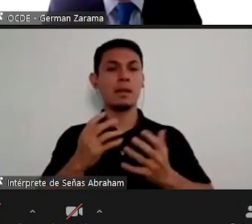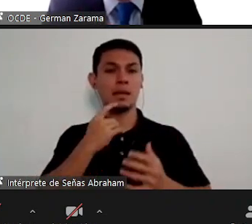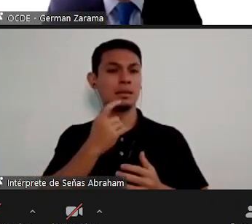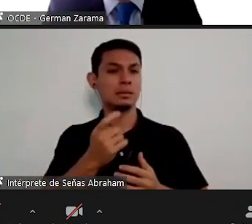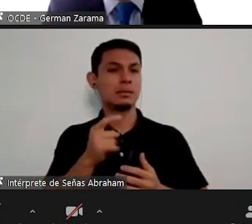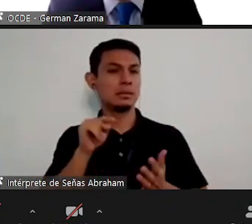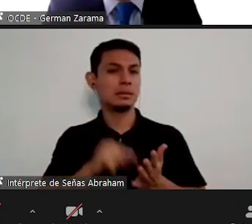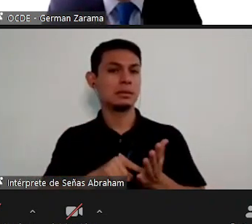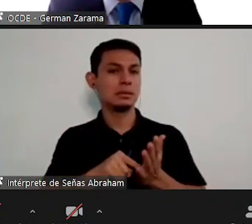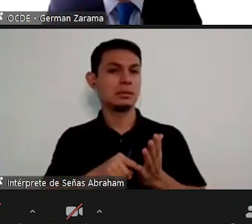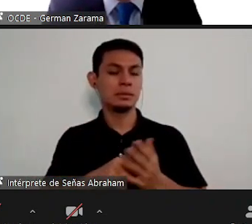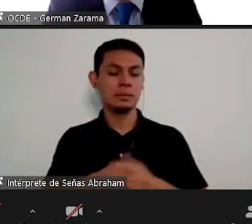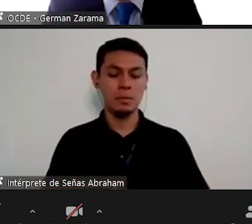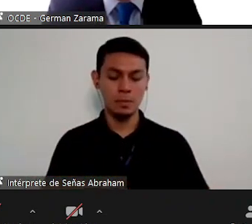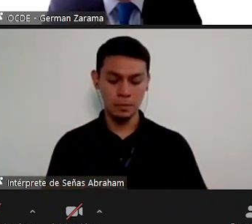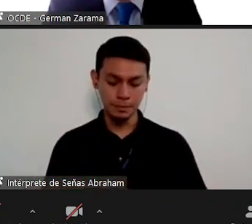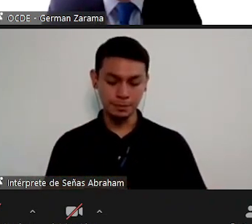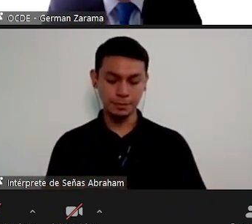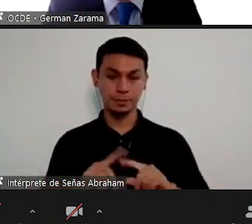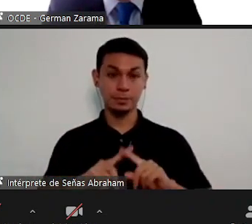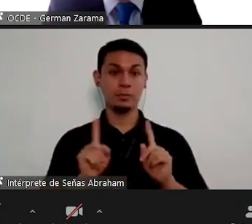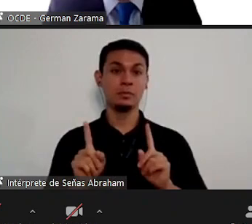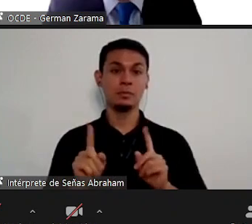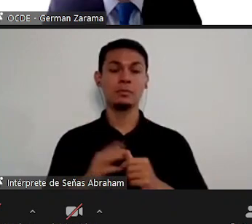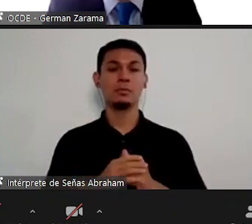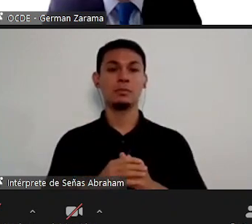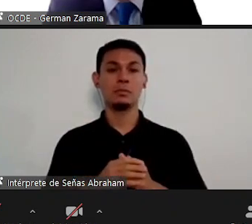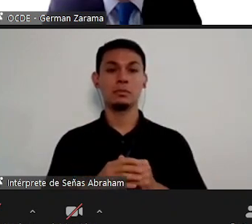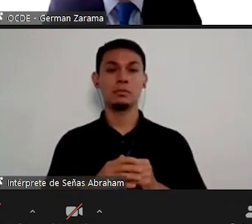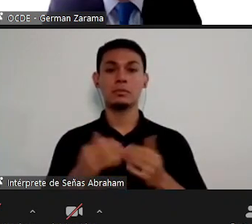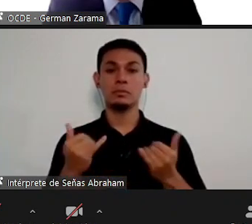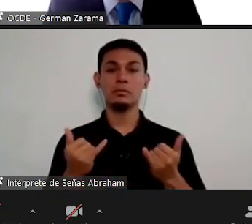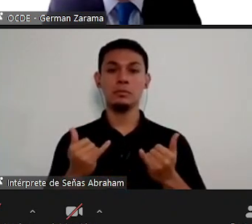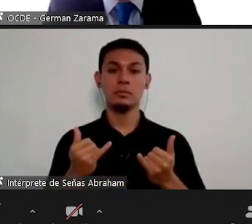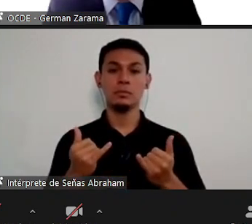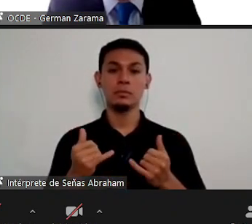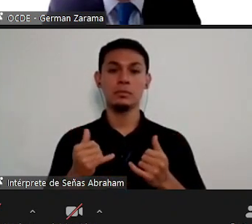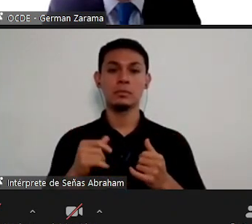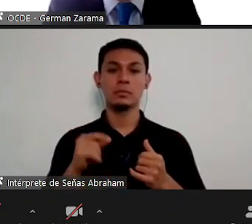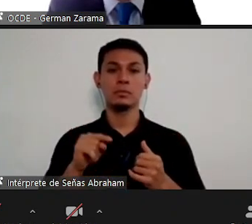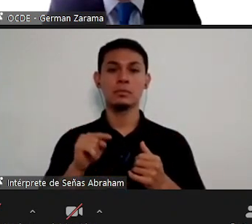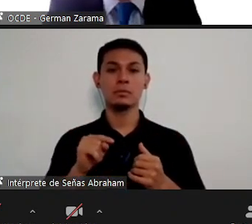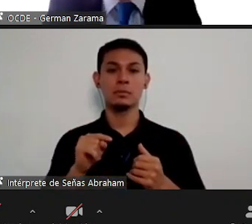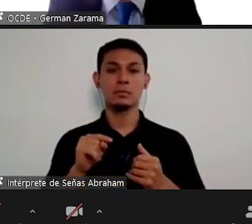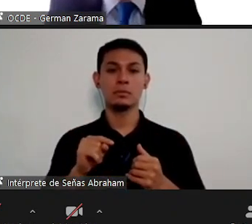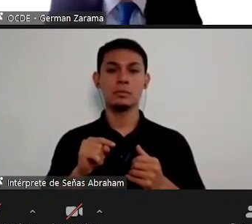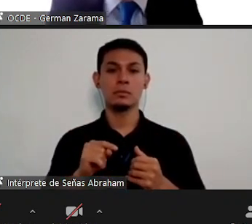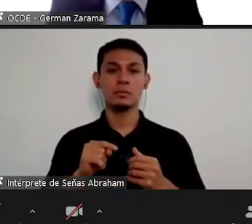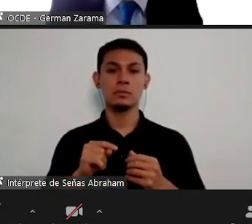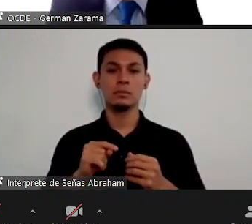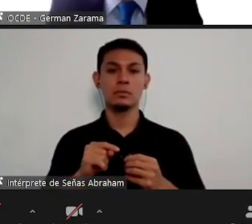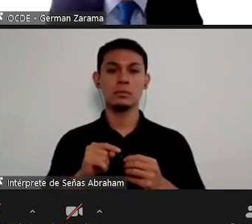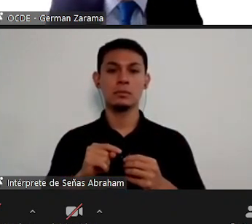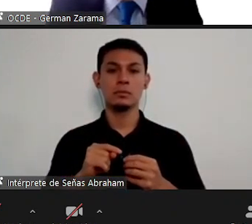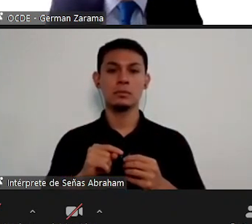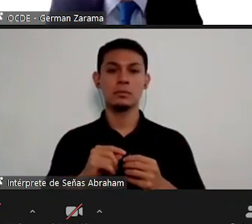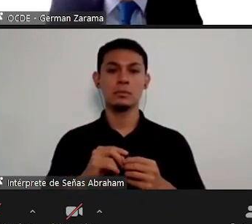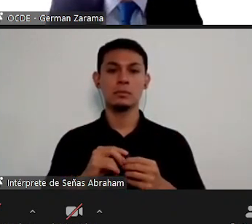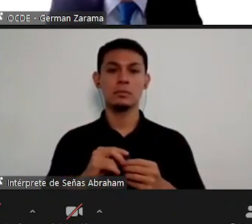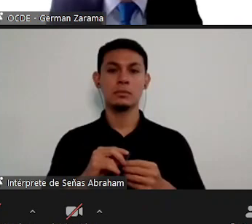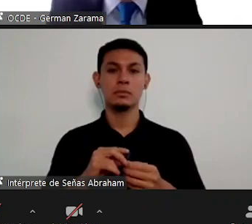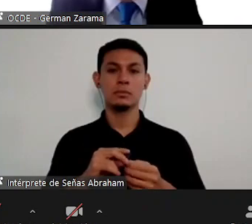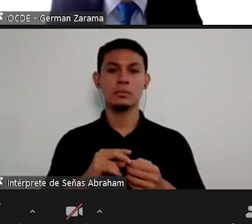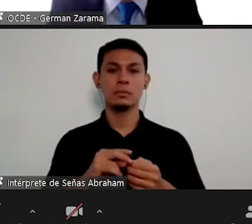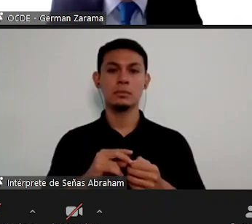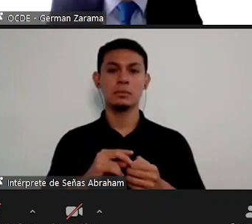and it's in a closing of some productive activities but also this also meant to the worst crisis